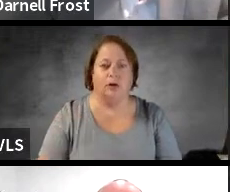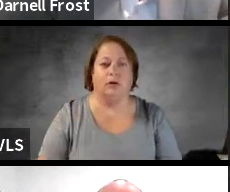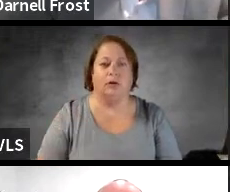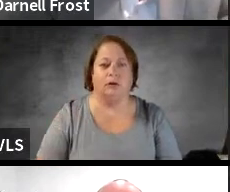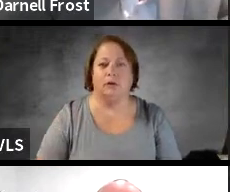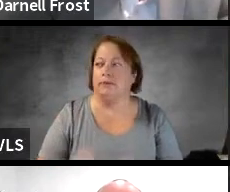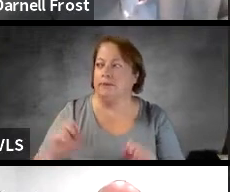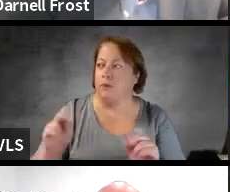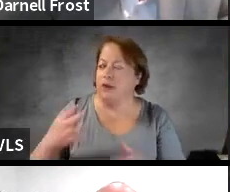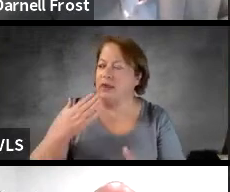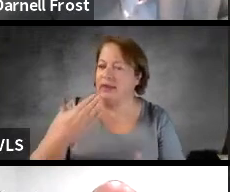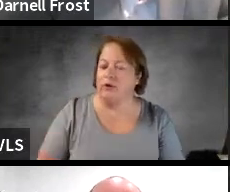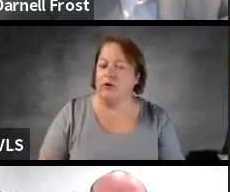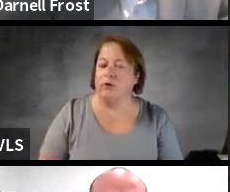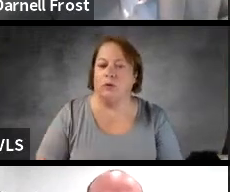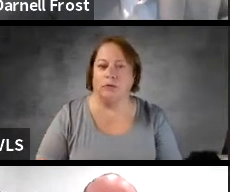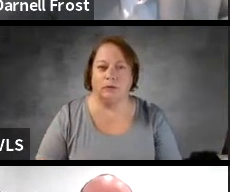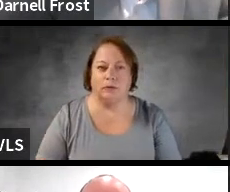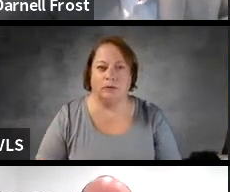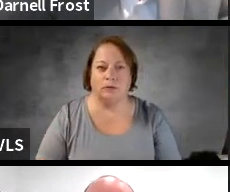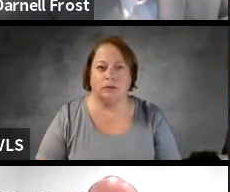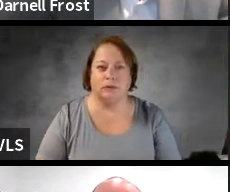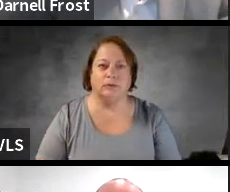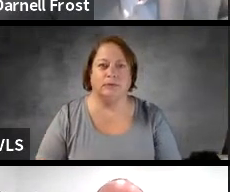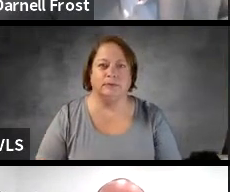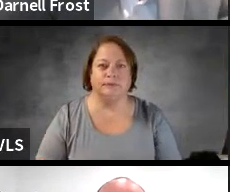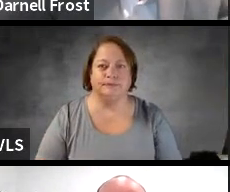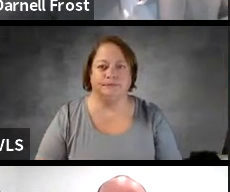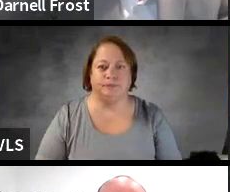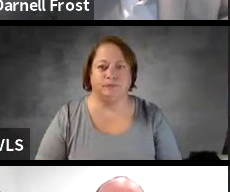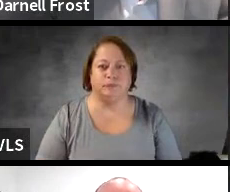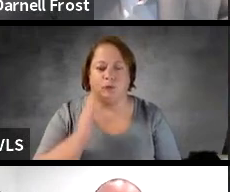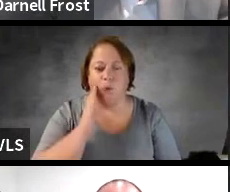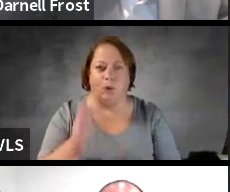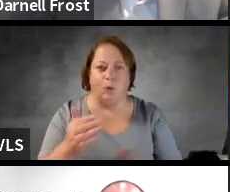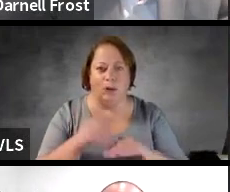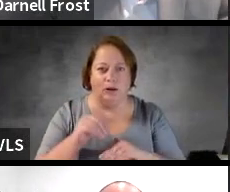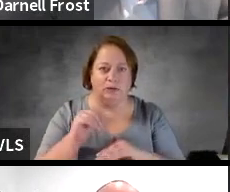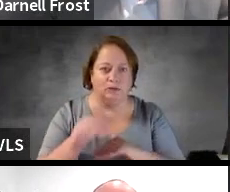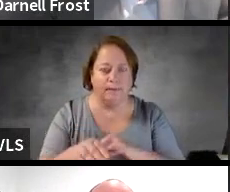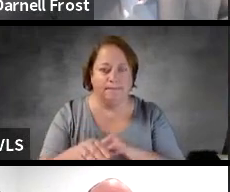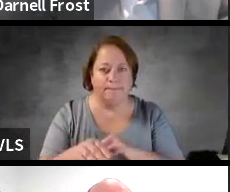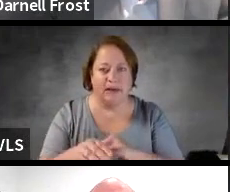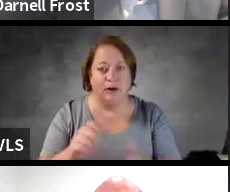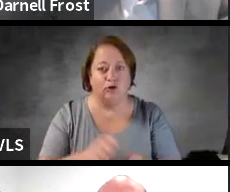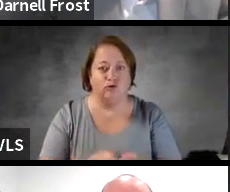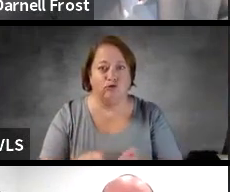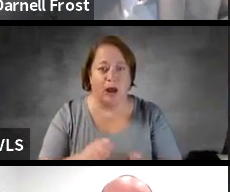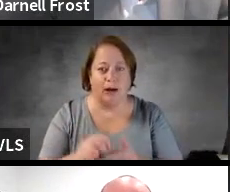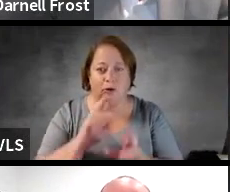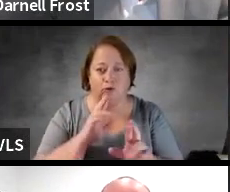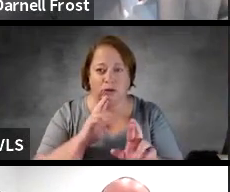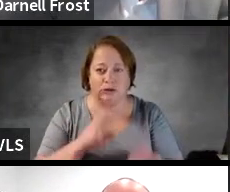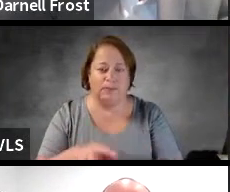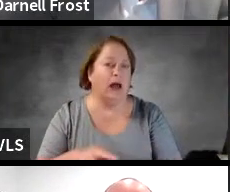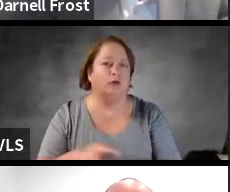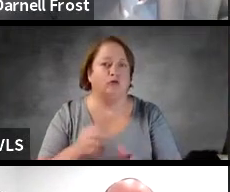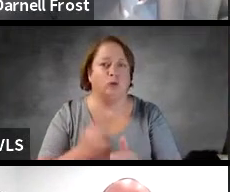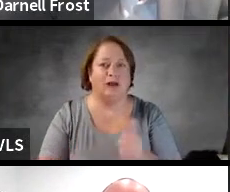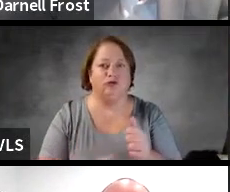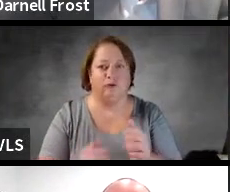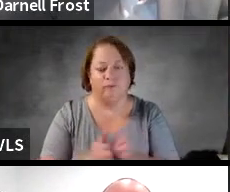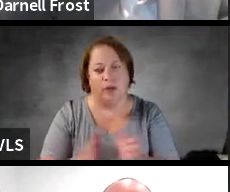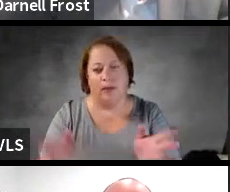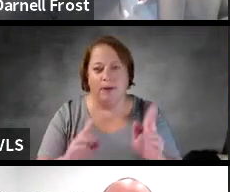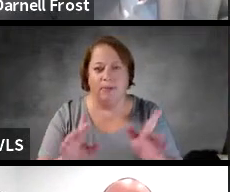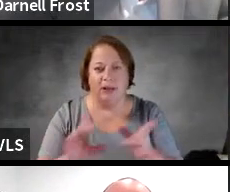Okay, thank you. It's been our practice that we will submit in writing a response to each of the public